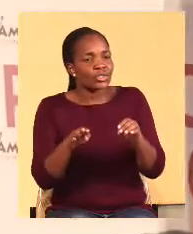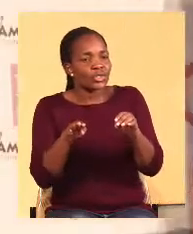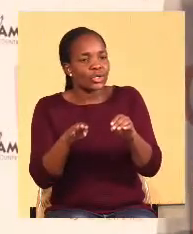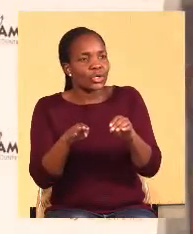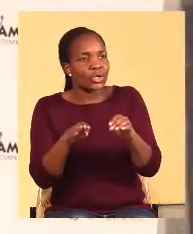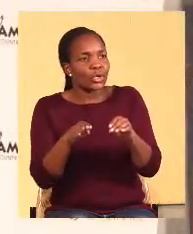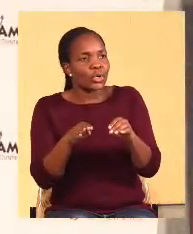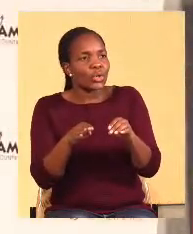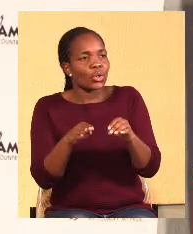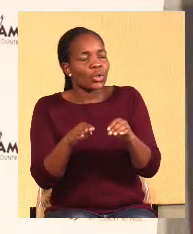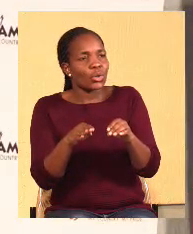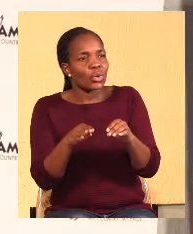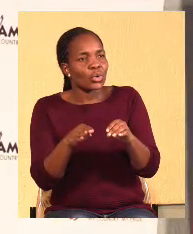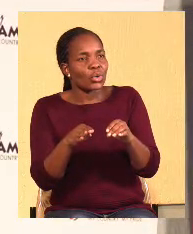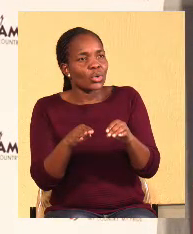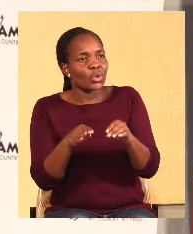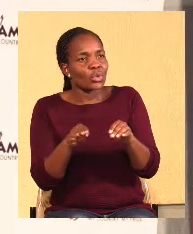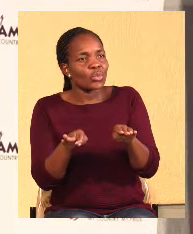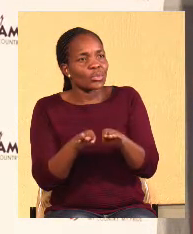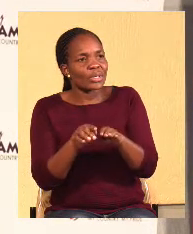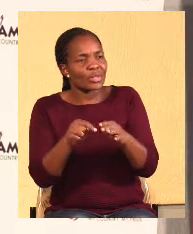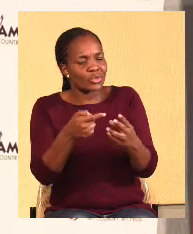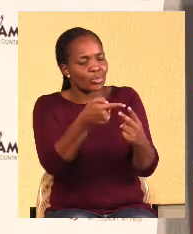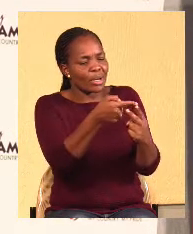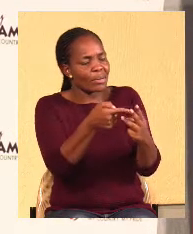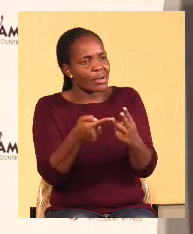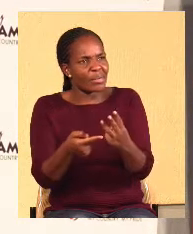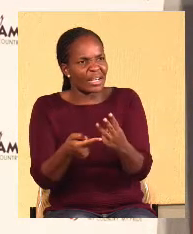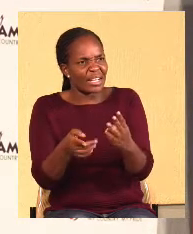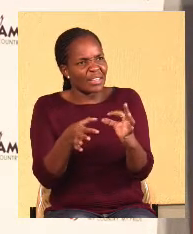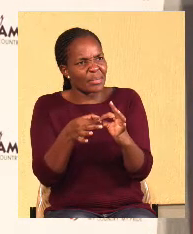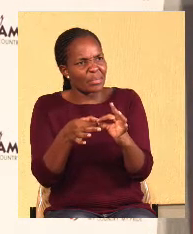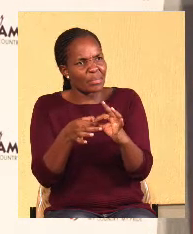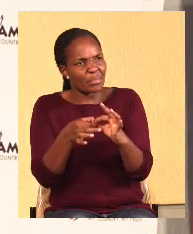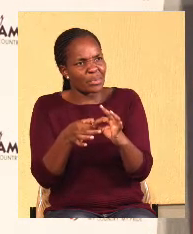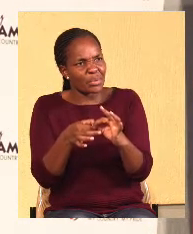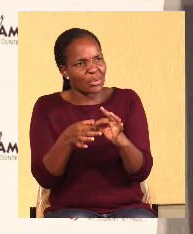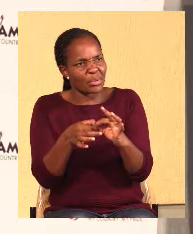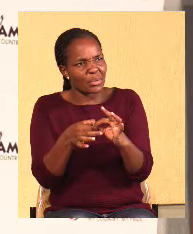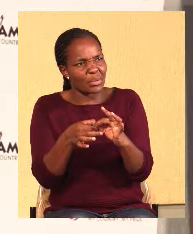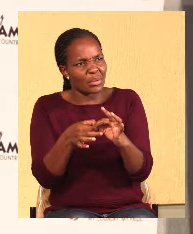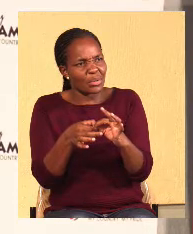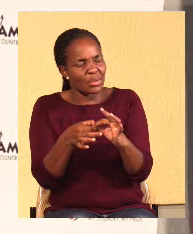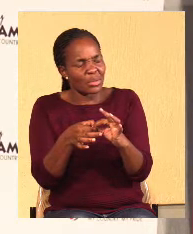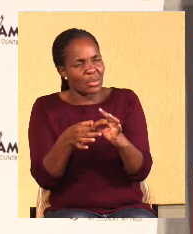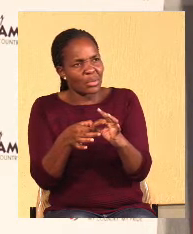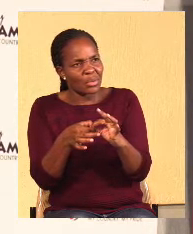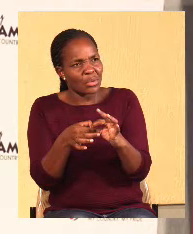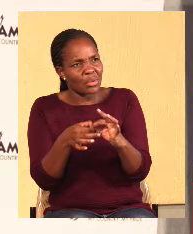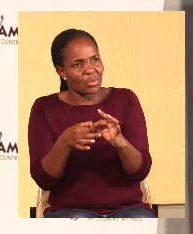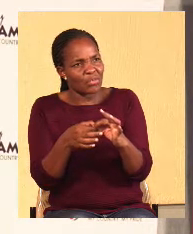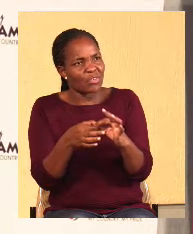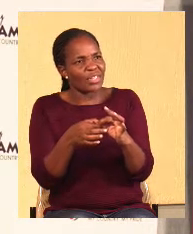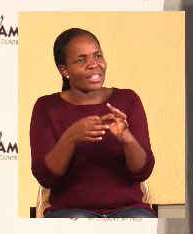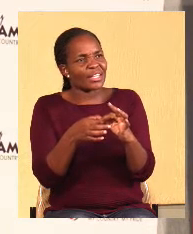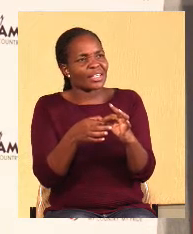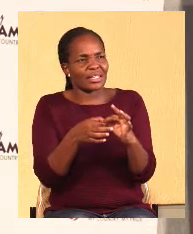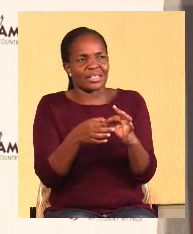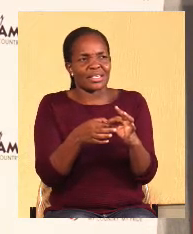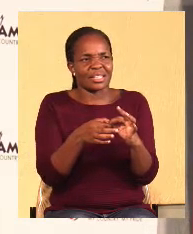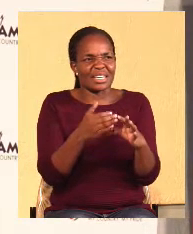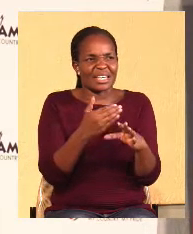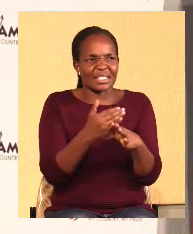these, or is this entity linked to the predicted surveillance outcome and predicted action plan?